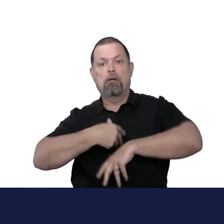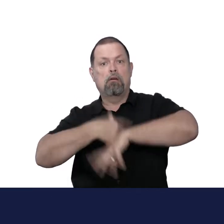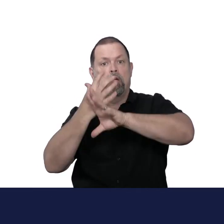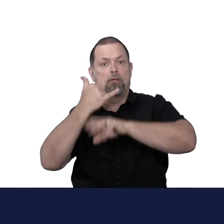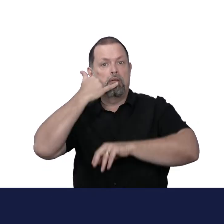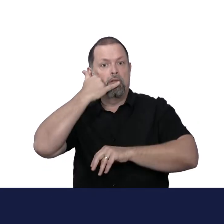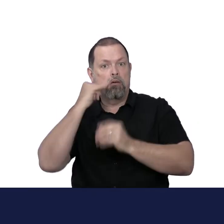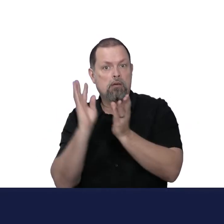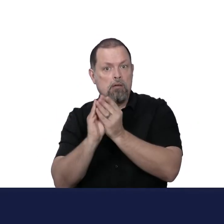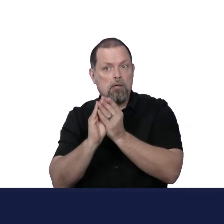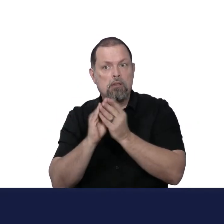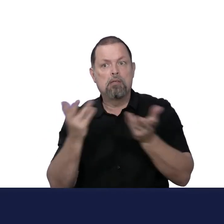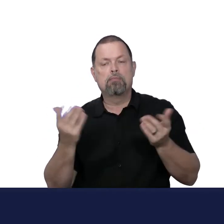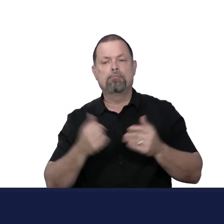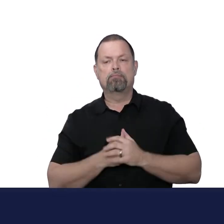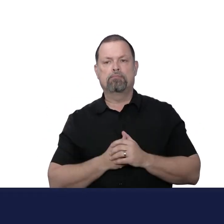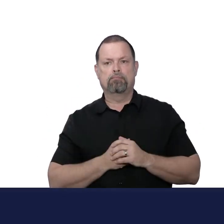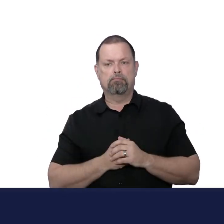calls.